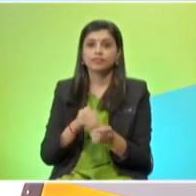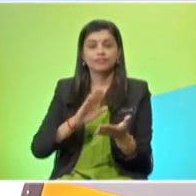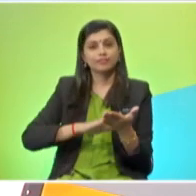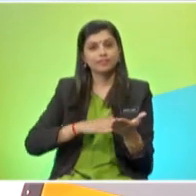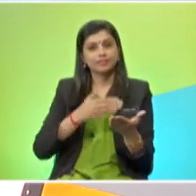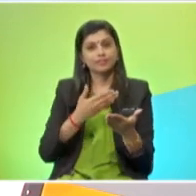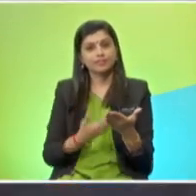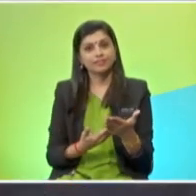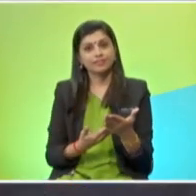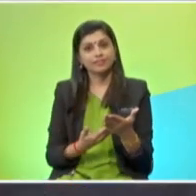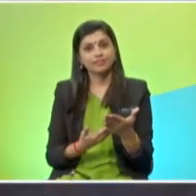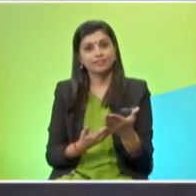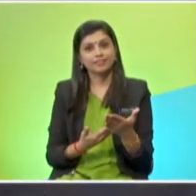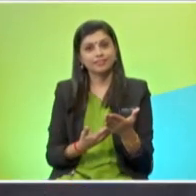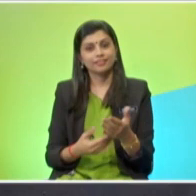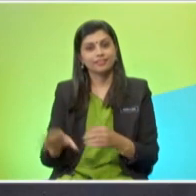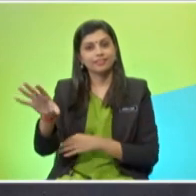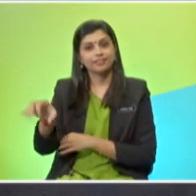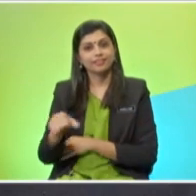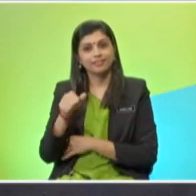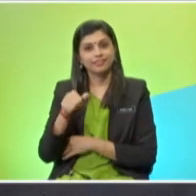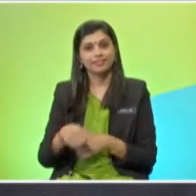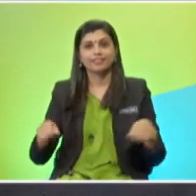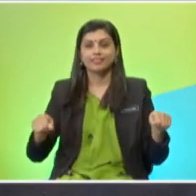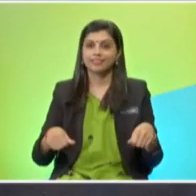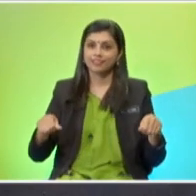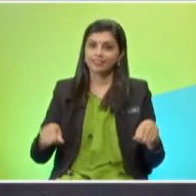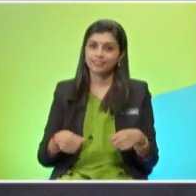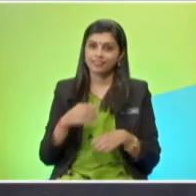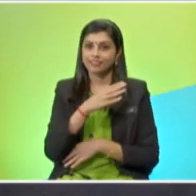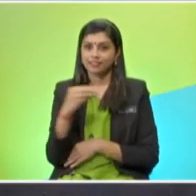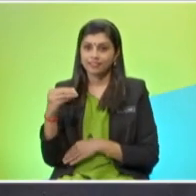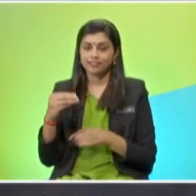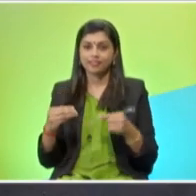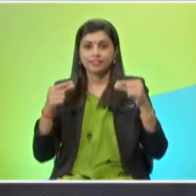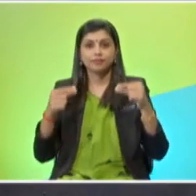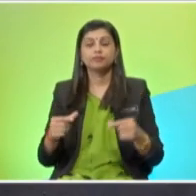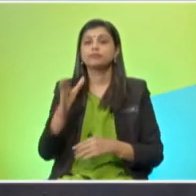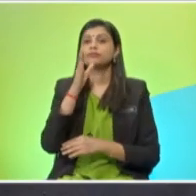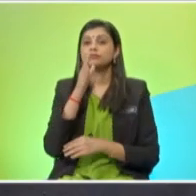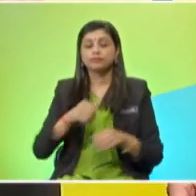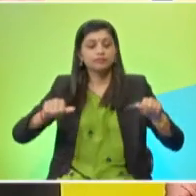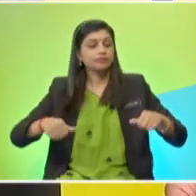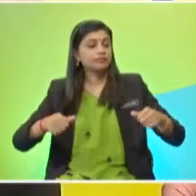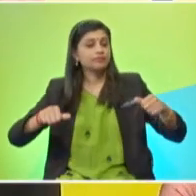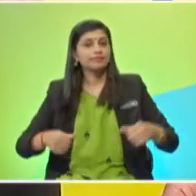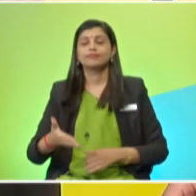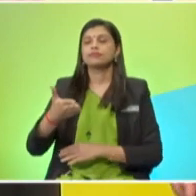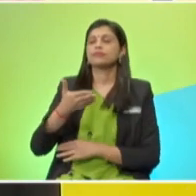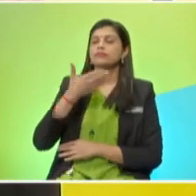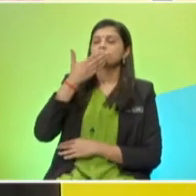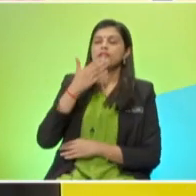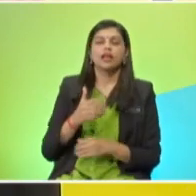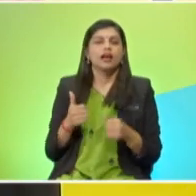In the kitchen you can grab a spoon and plate. Okay, Mommy cooks food. That's great. It smells